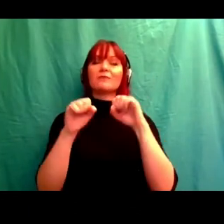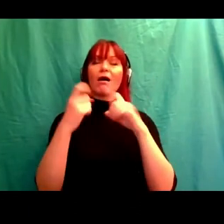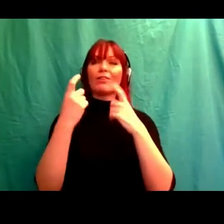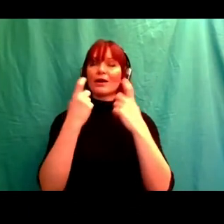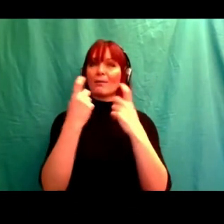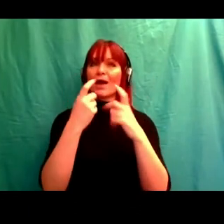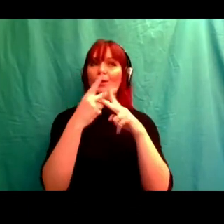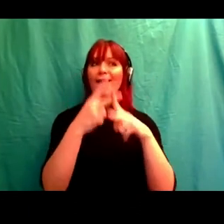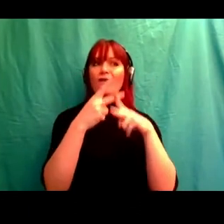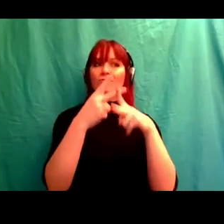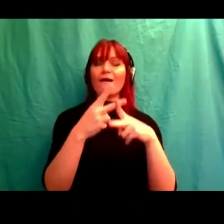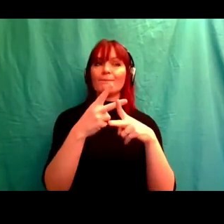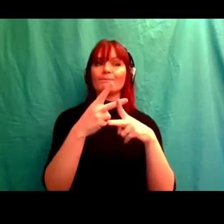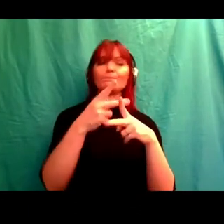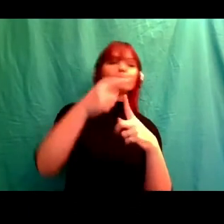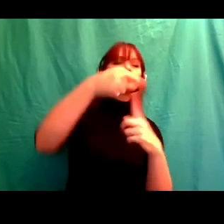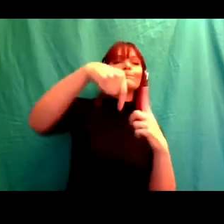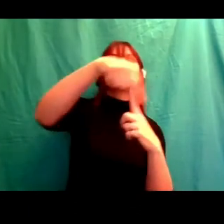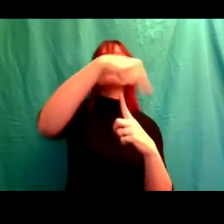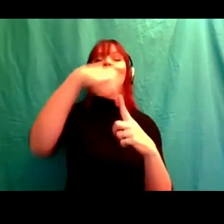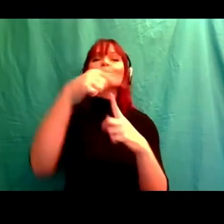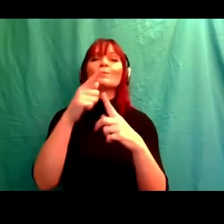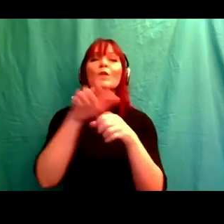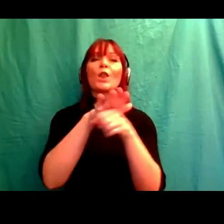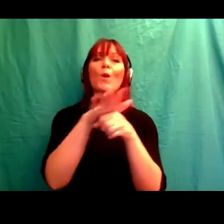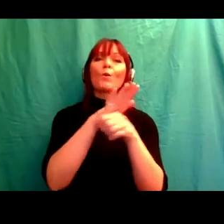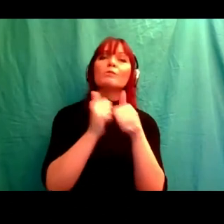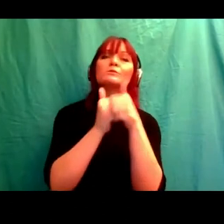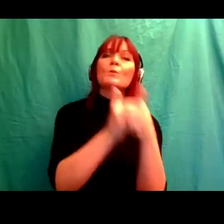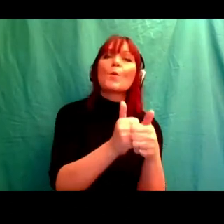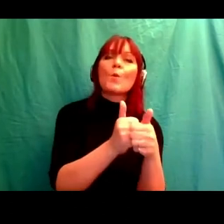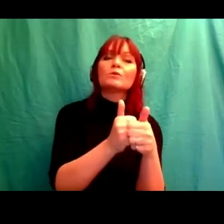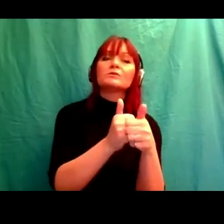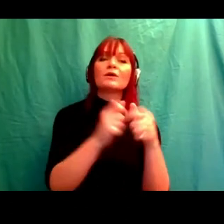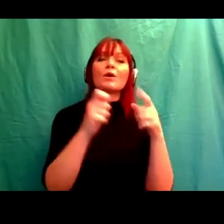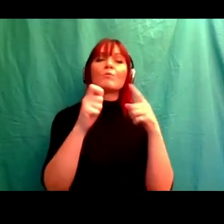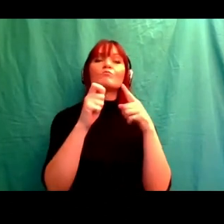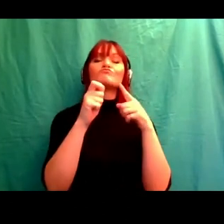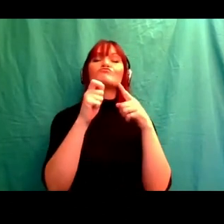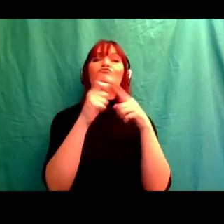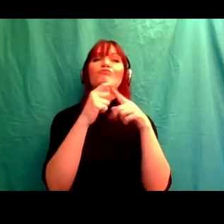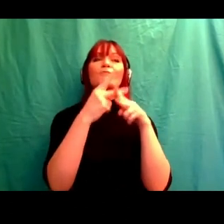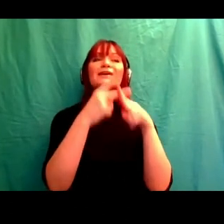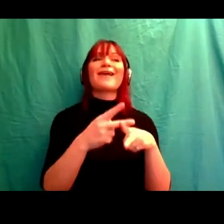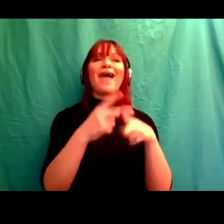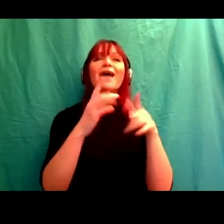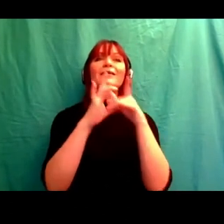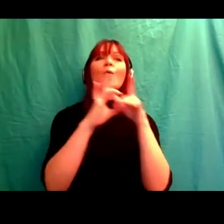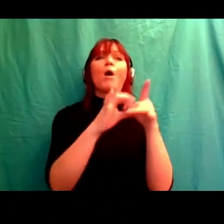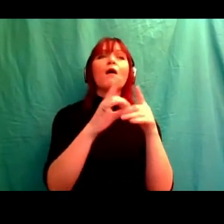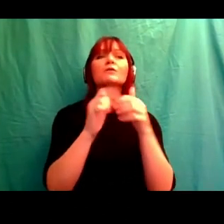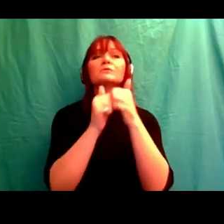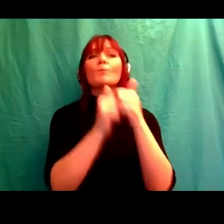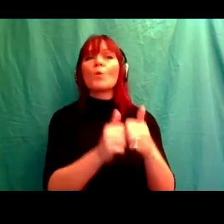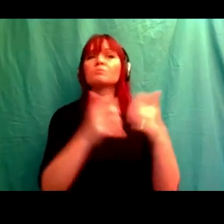is the support that's around them immediately locally. So what's their primary care network doing in terms of support for them? What's the